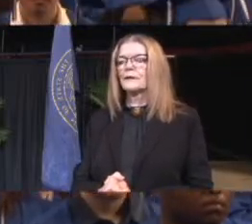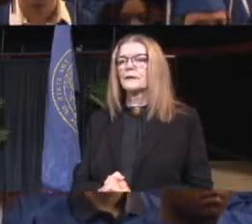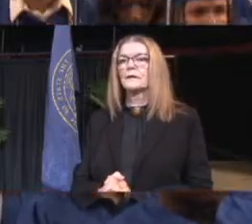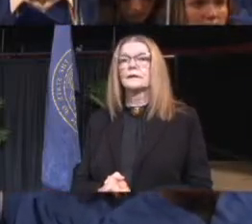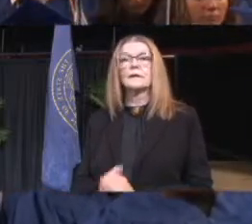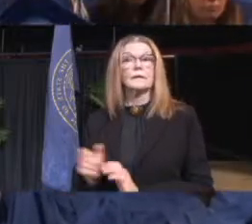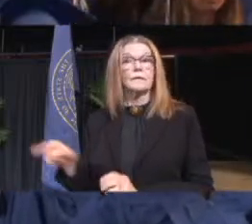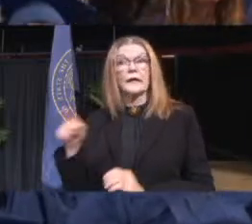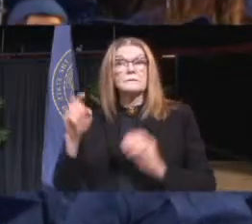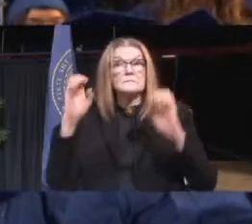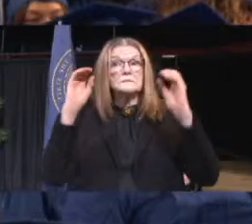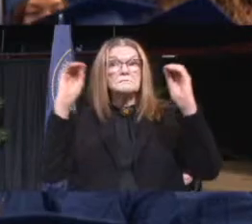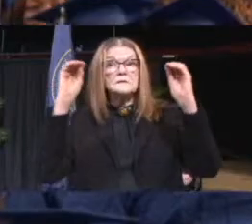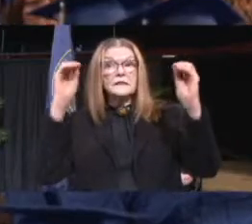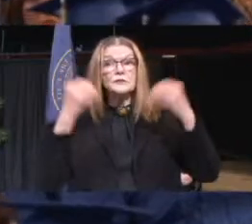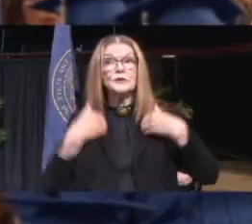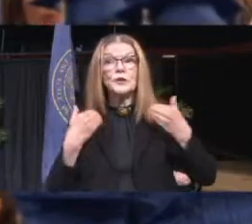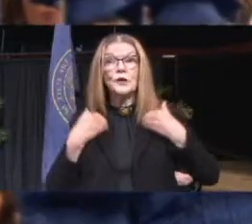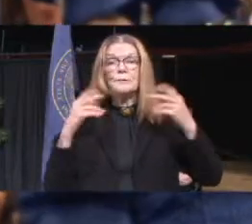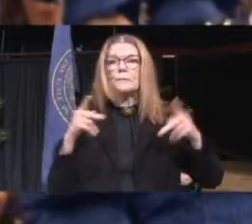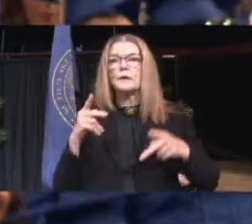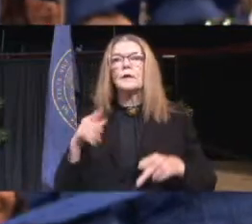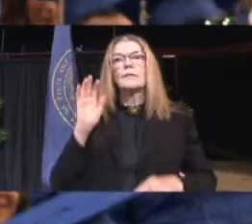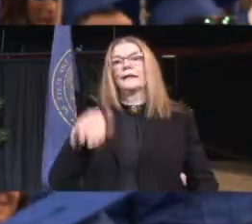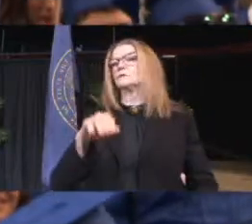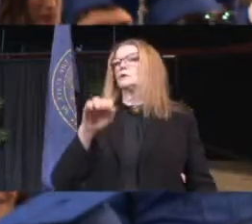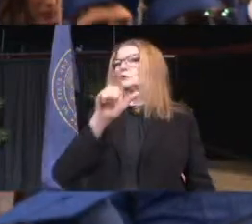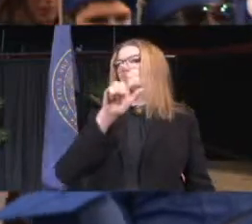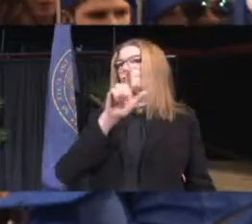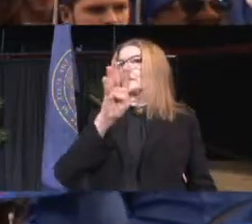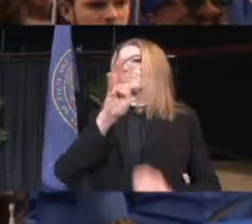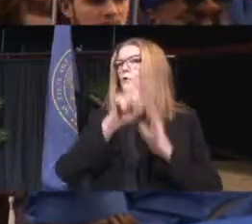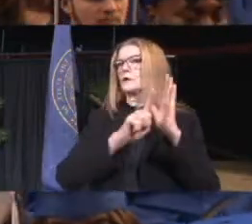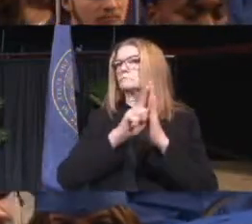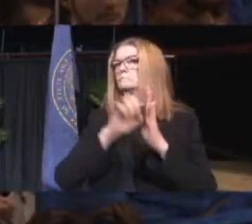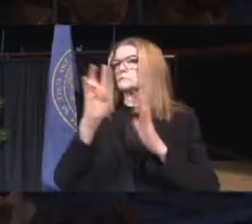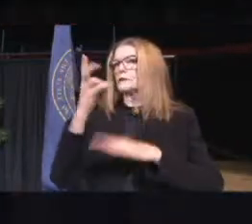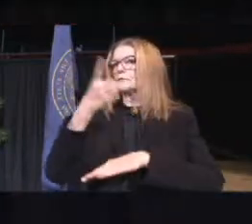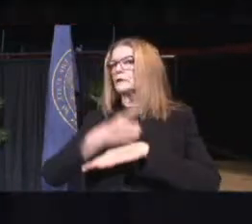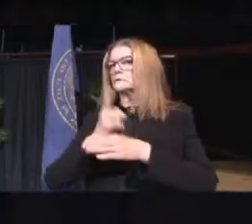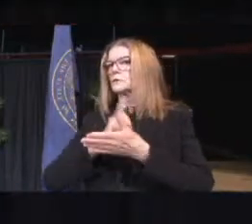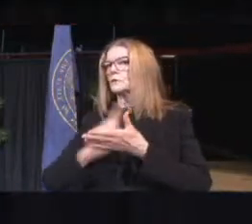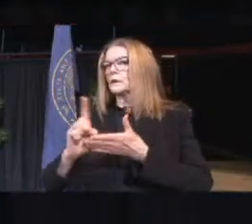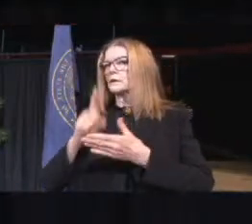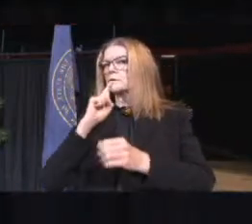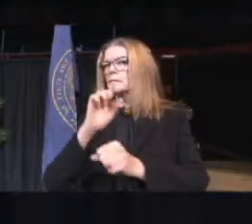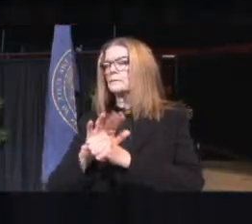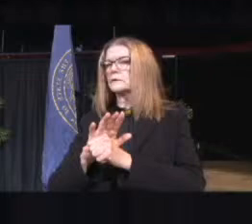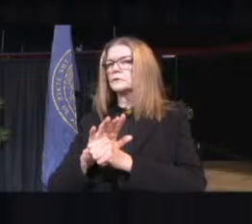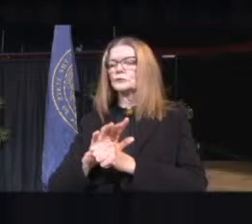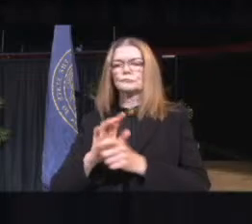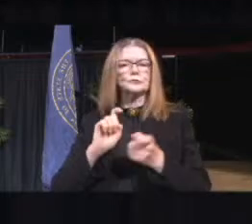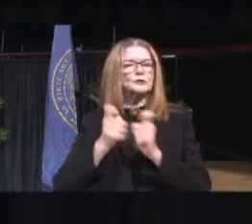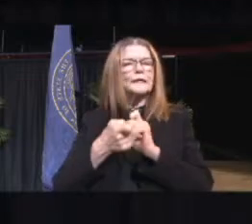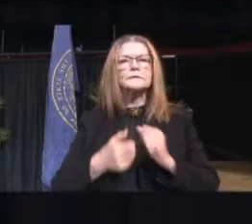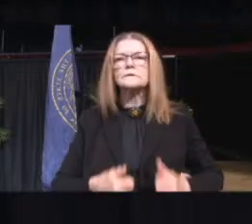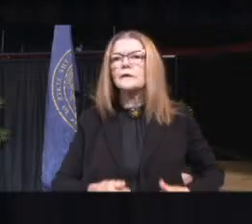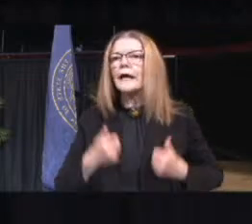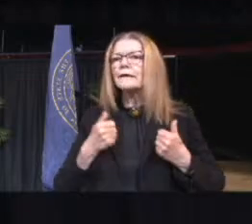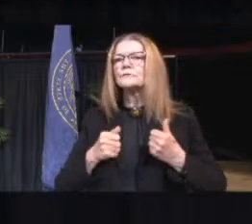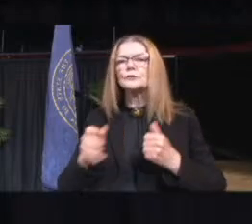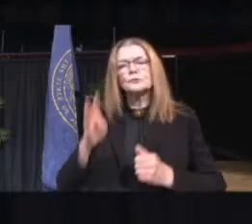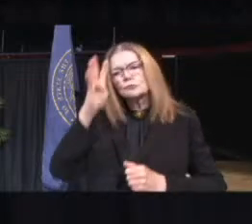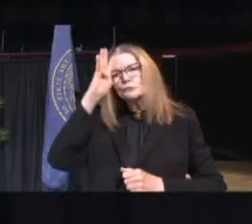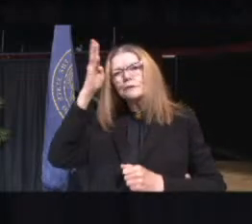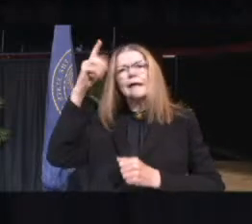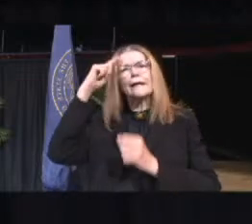Educating young people is a 24/7 commitment. You change lives, you create hope, and you inspire